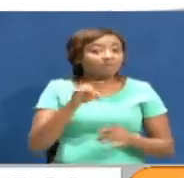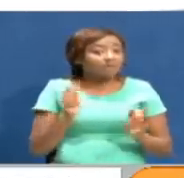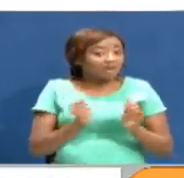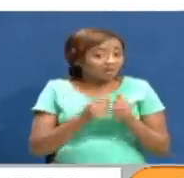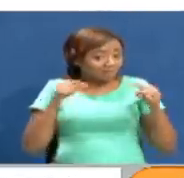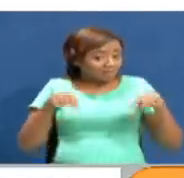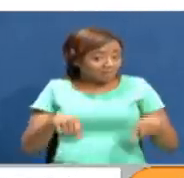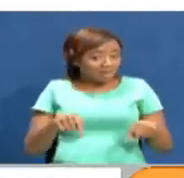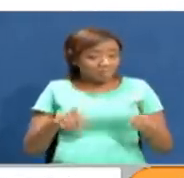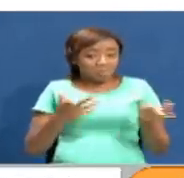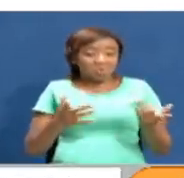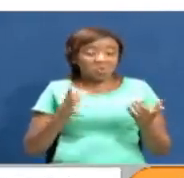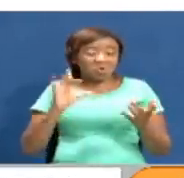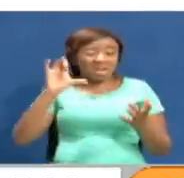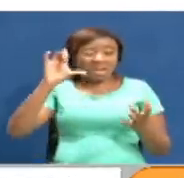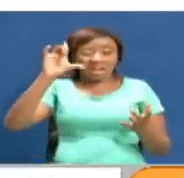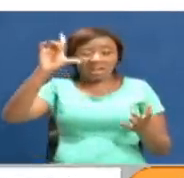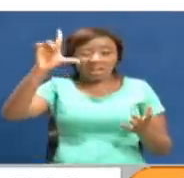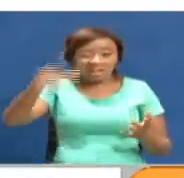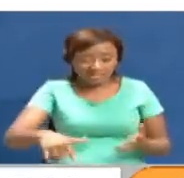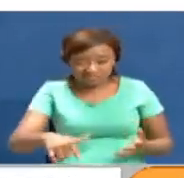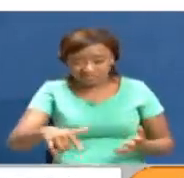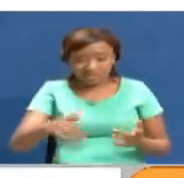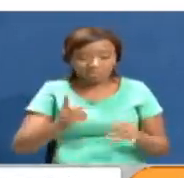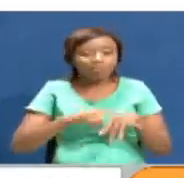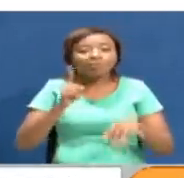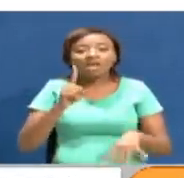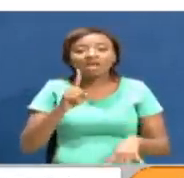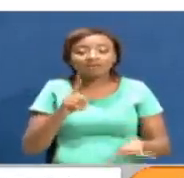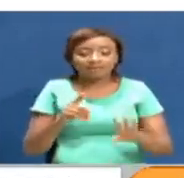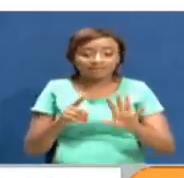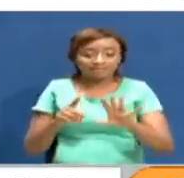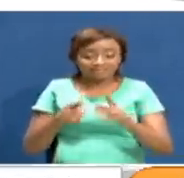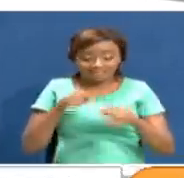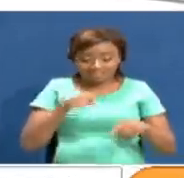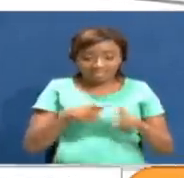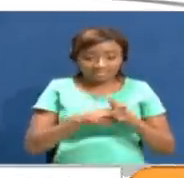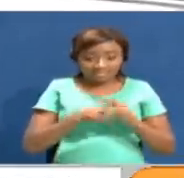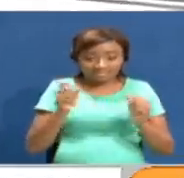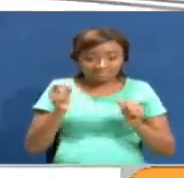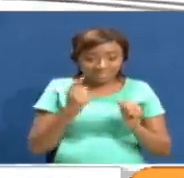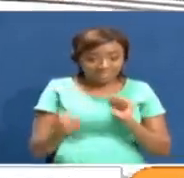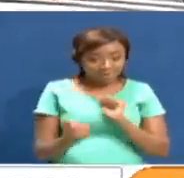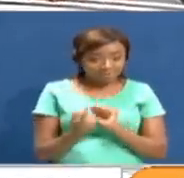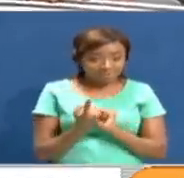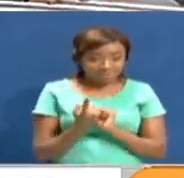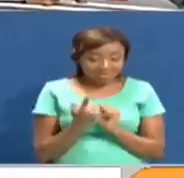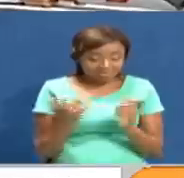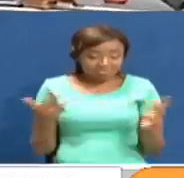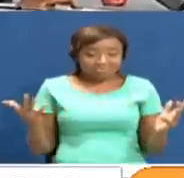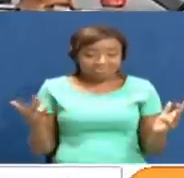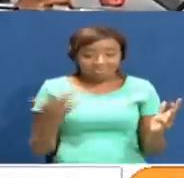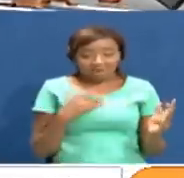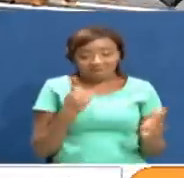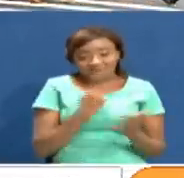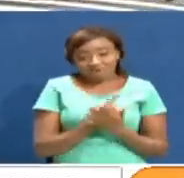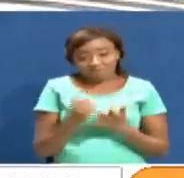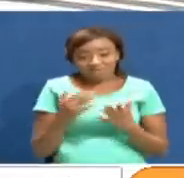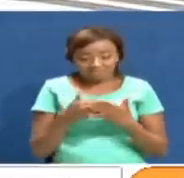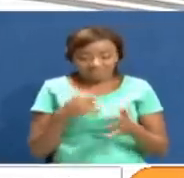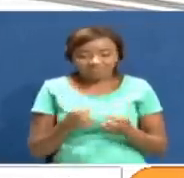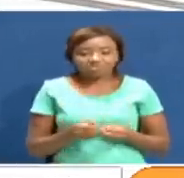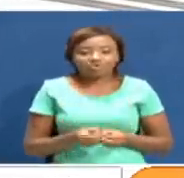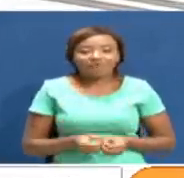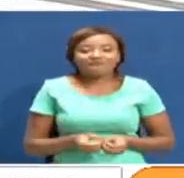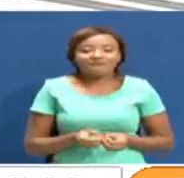our lifetimes? Or are we talking 100 years from now? Or when? No, we are starting it in November. So we've just got a week before it's